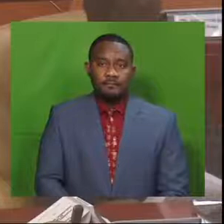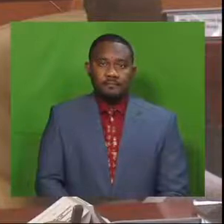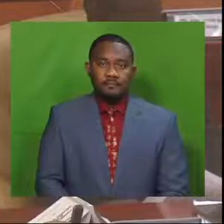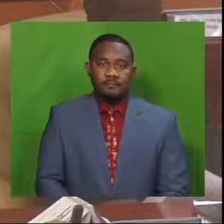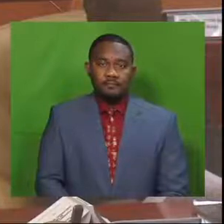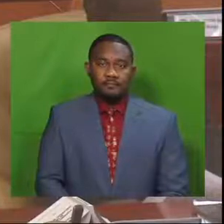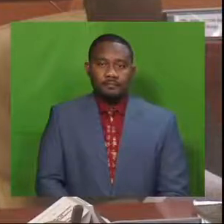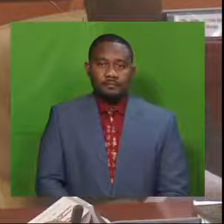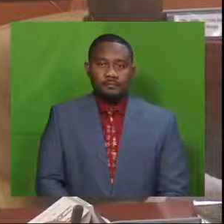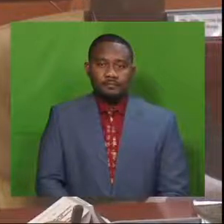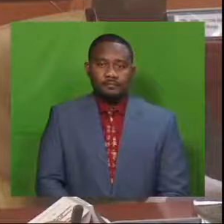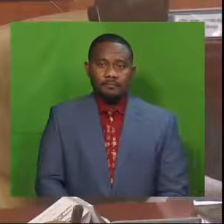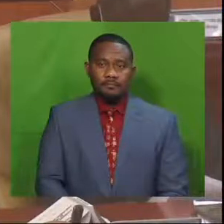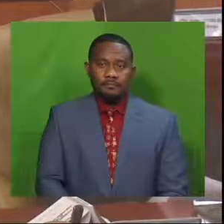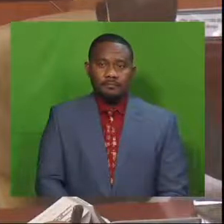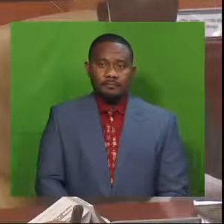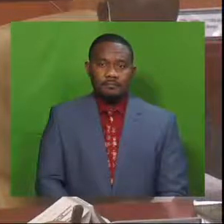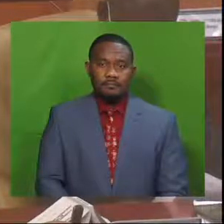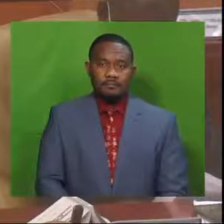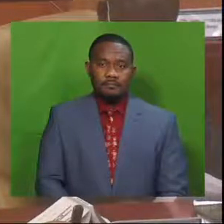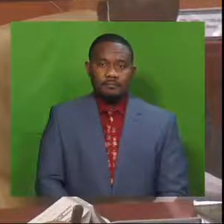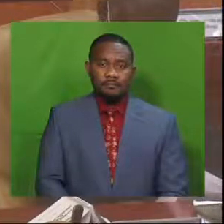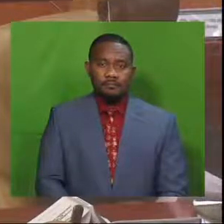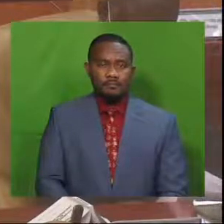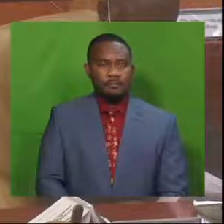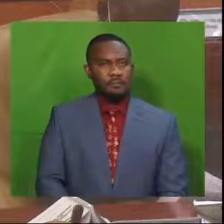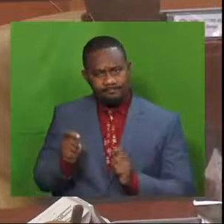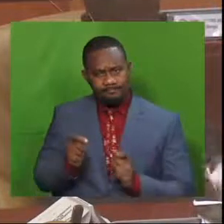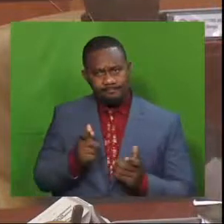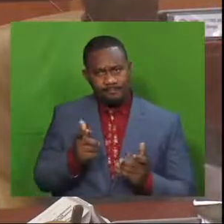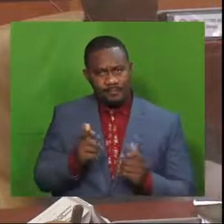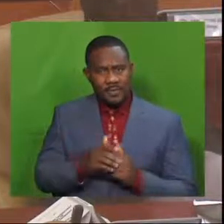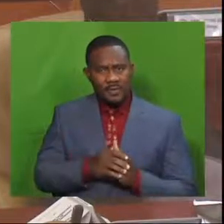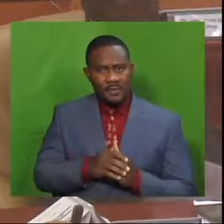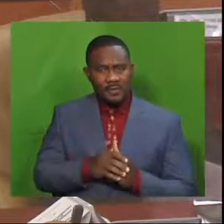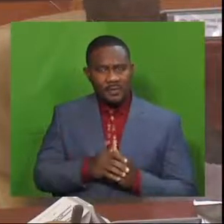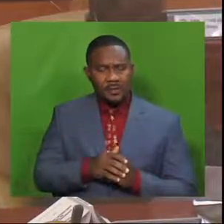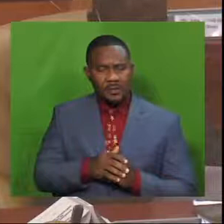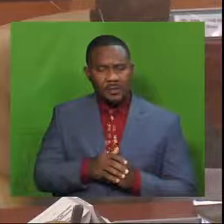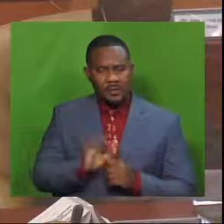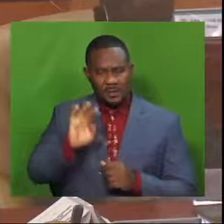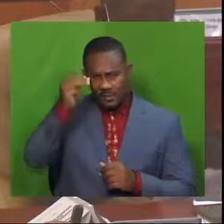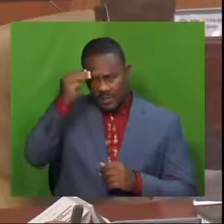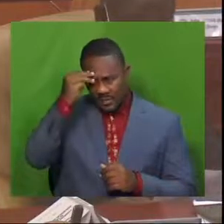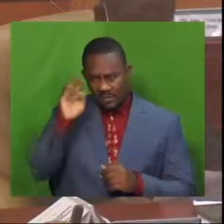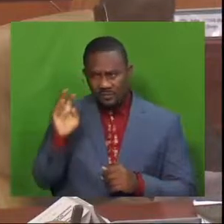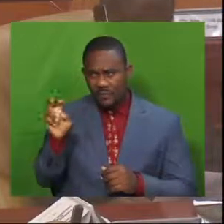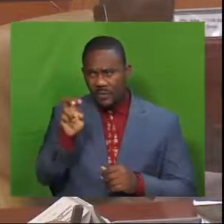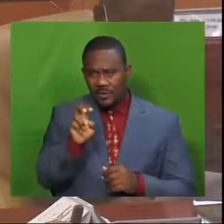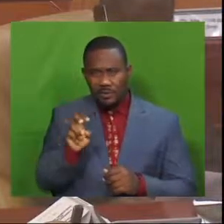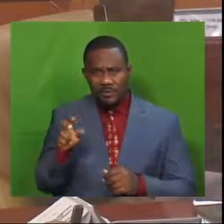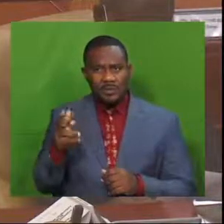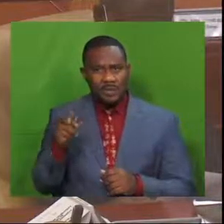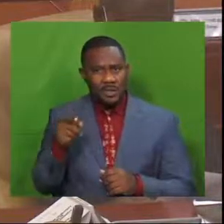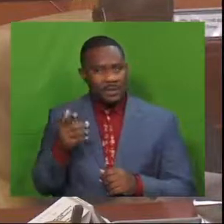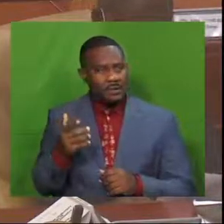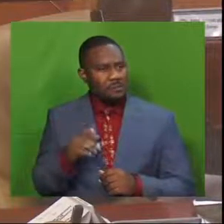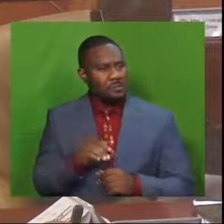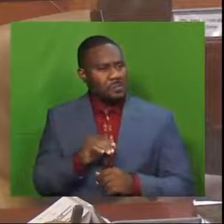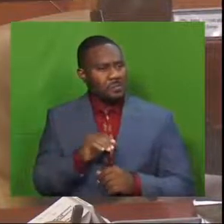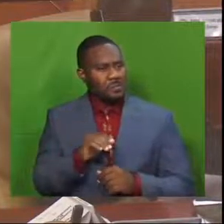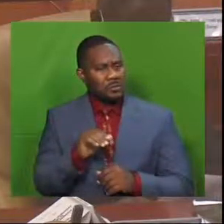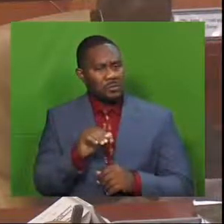I believe we would have to do some cleaning up of arts and culture, whether the ministry has gathered data on the number of job